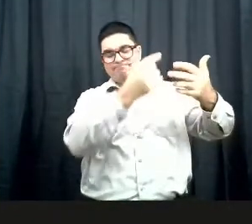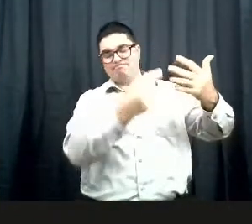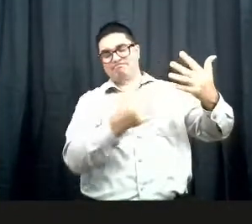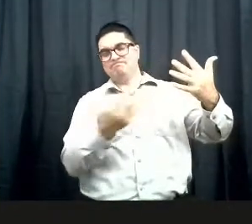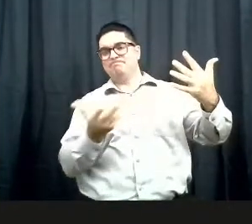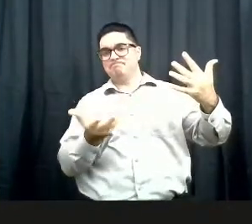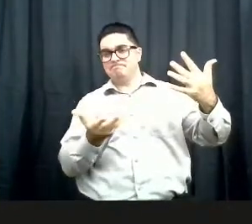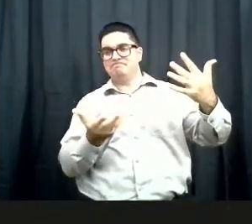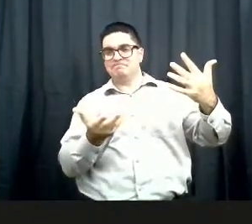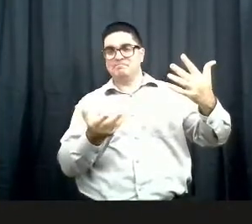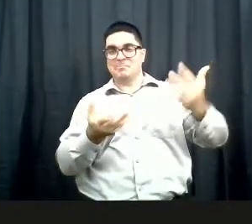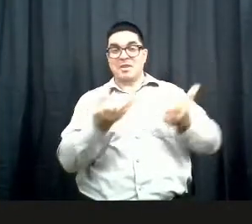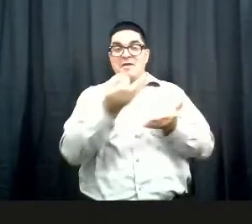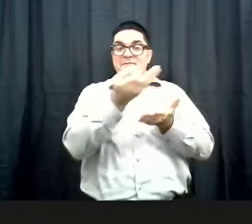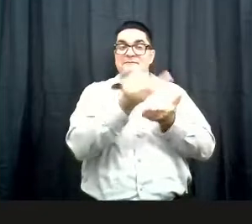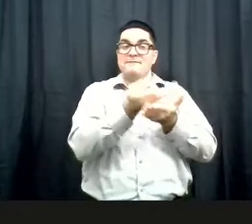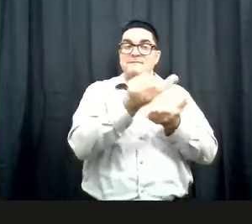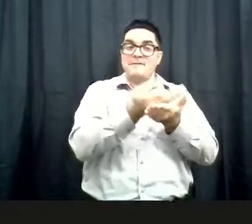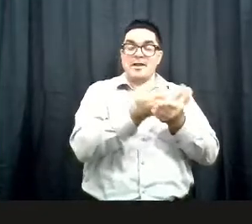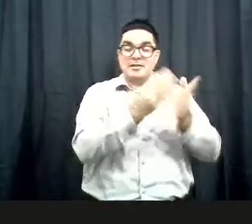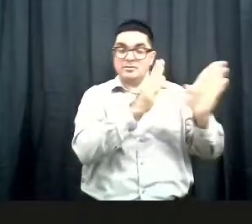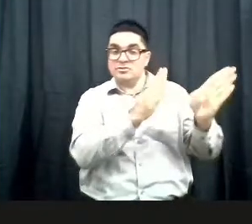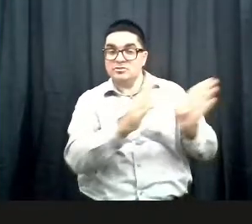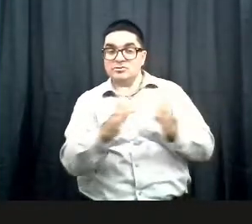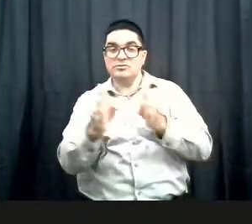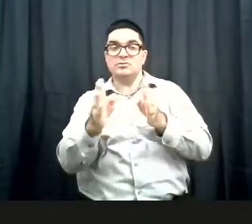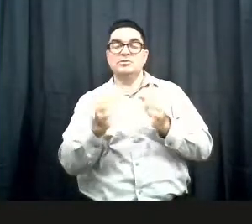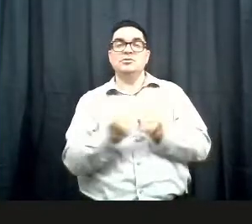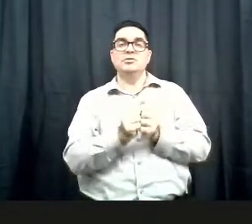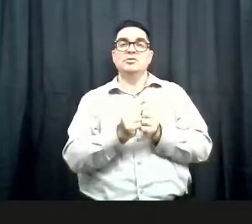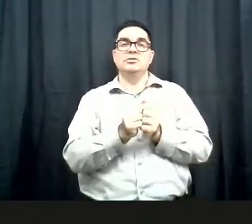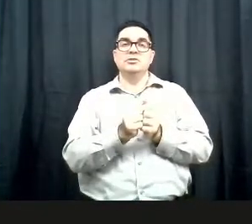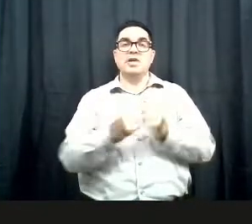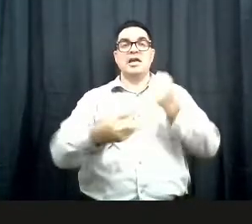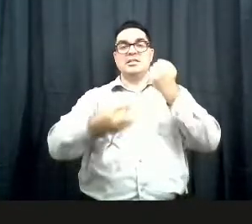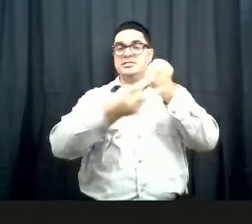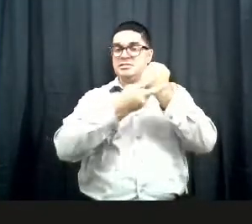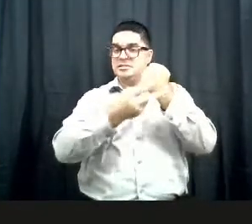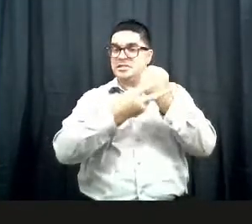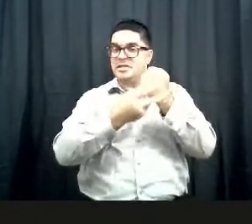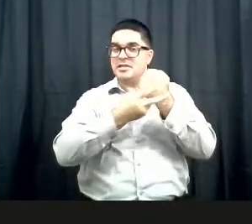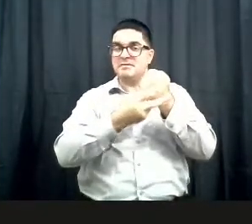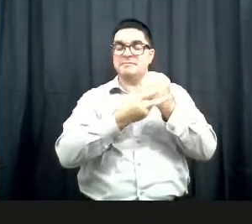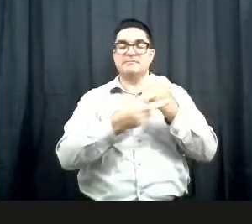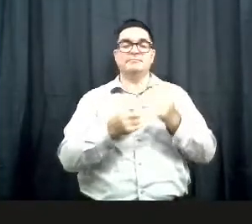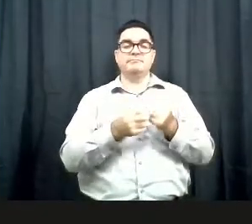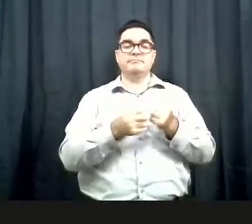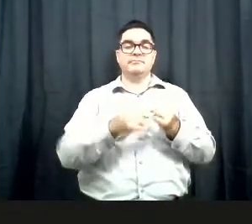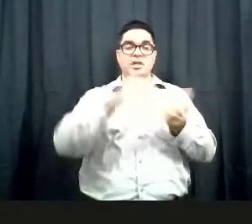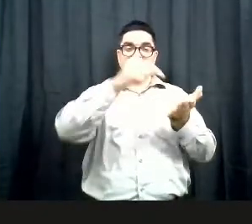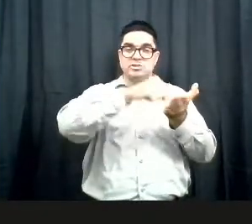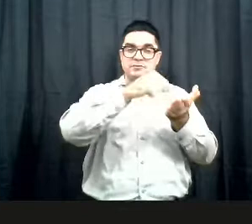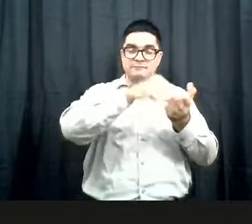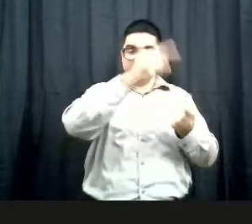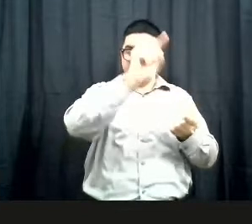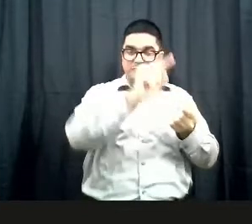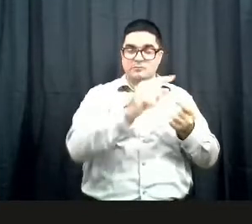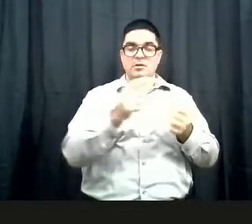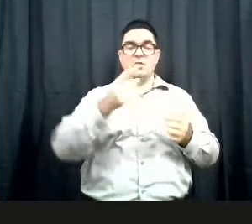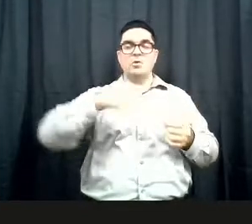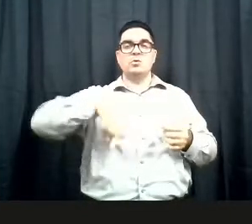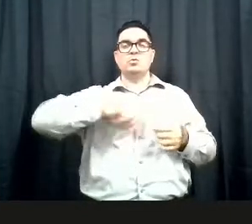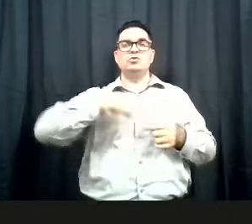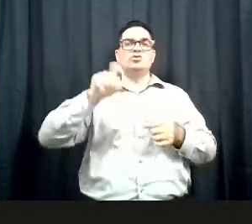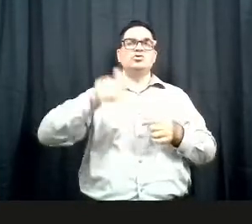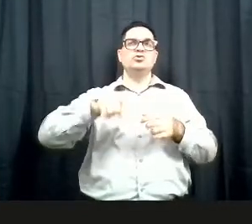financial restructurings and percentages of savings of the debt and where should we be, and as I think